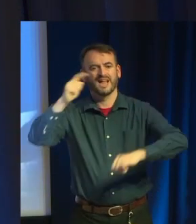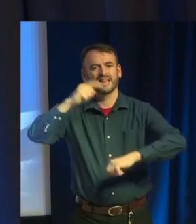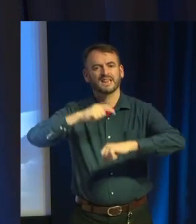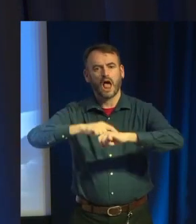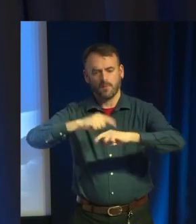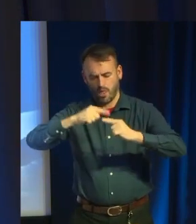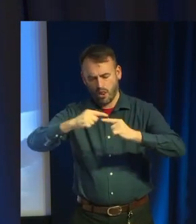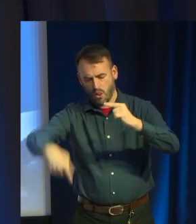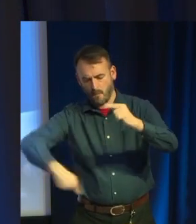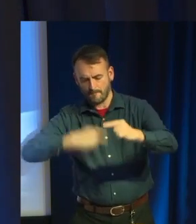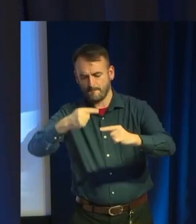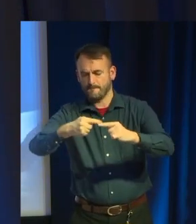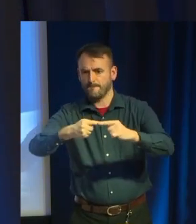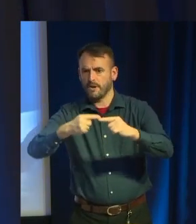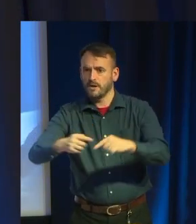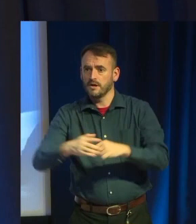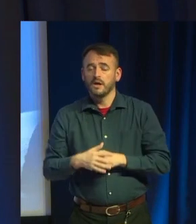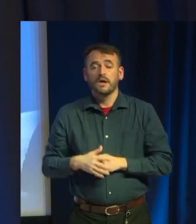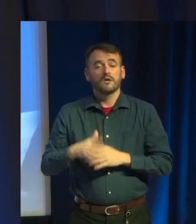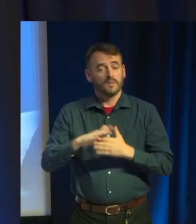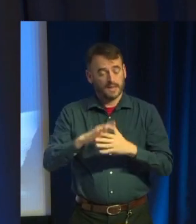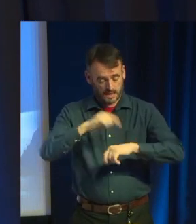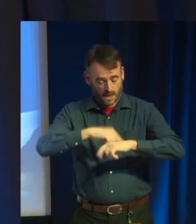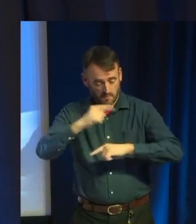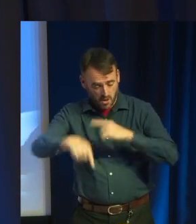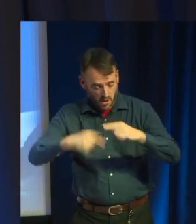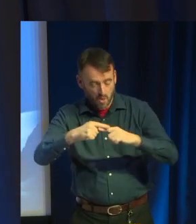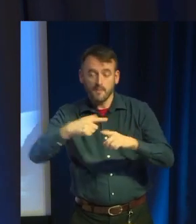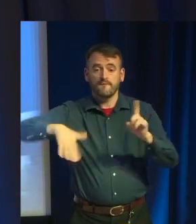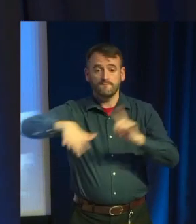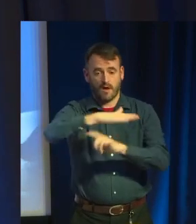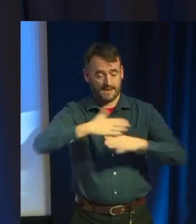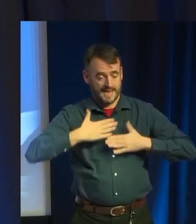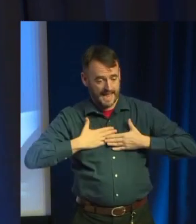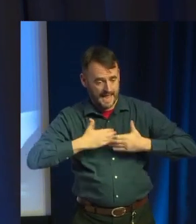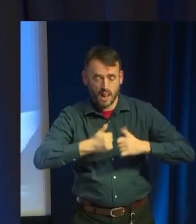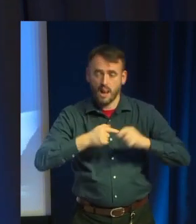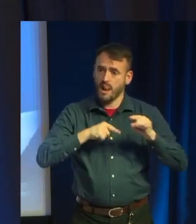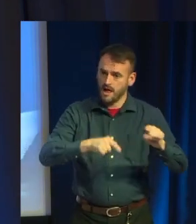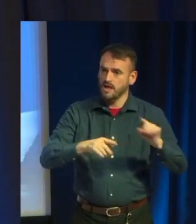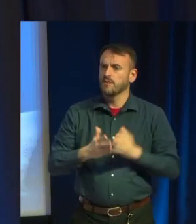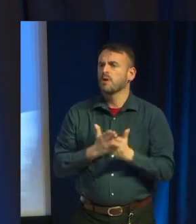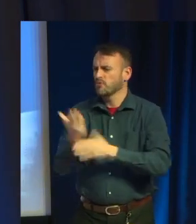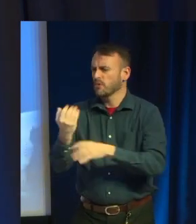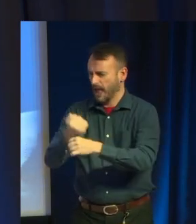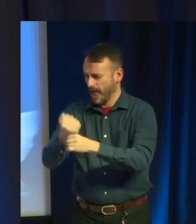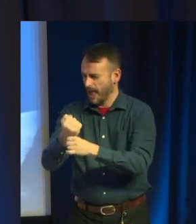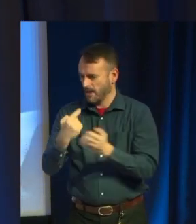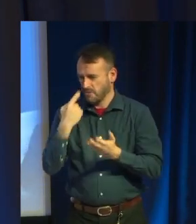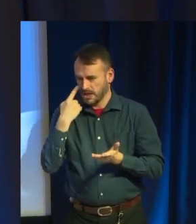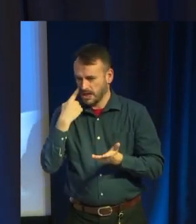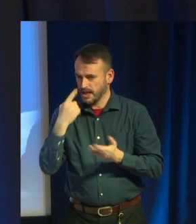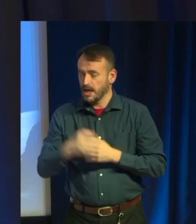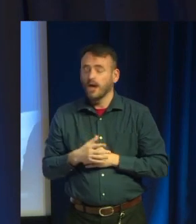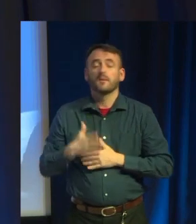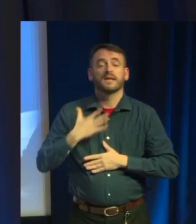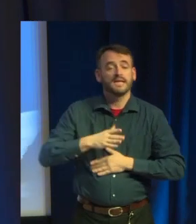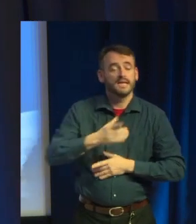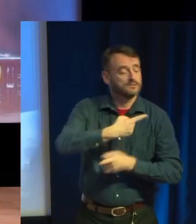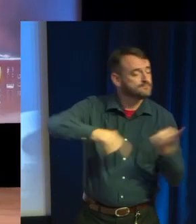help the environment to heal. How that works, you'll see in the game. But there needs to be a vote on that,